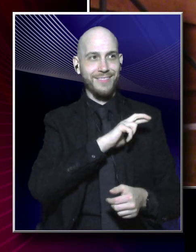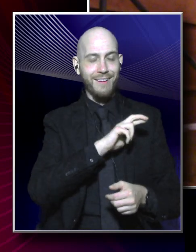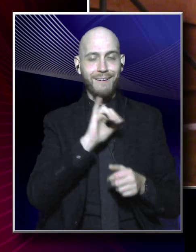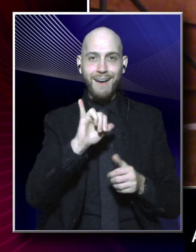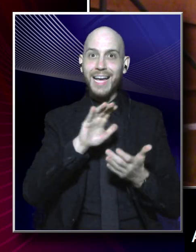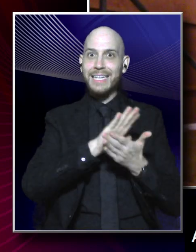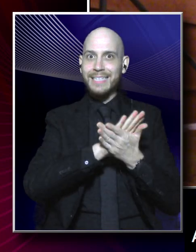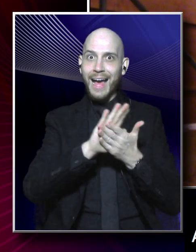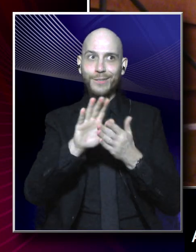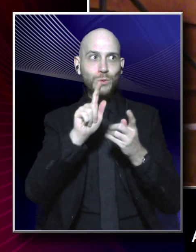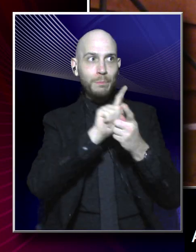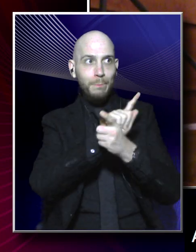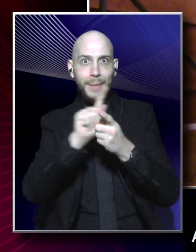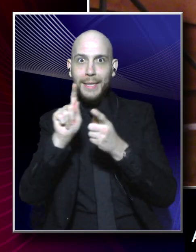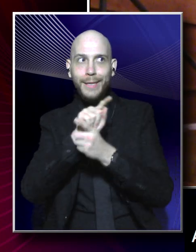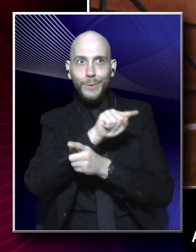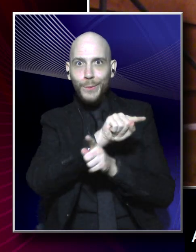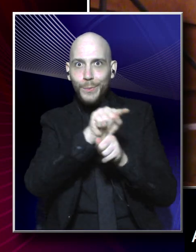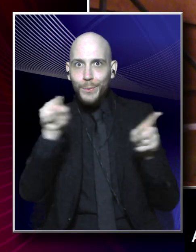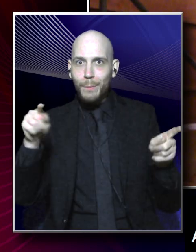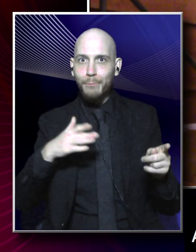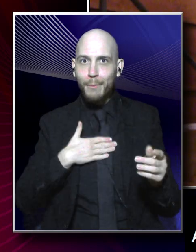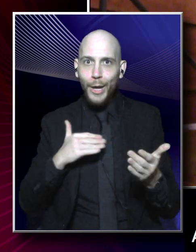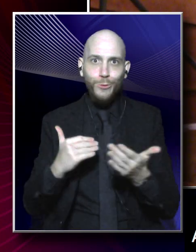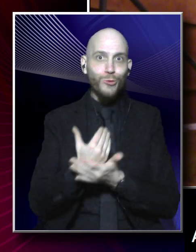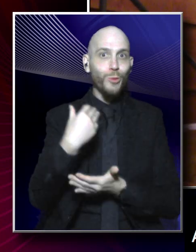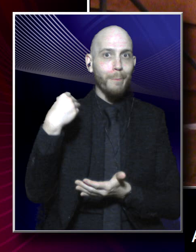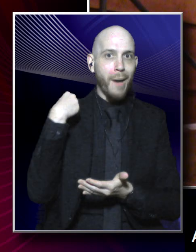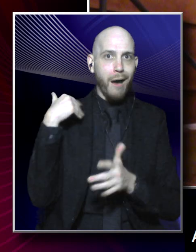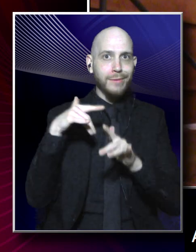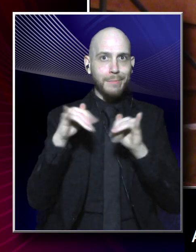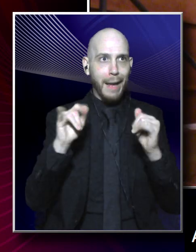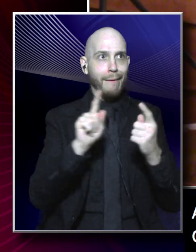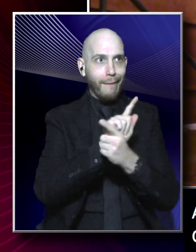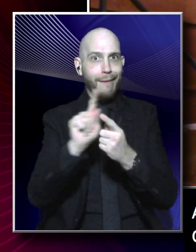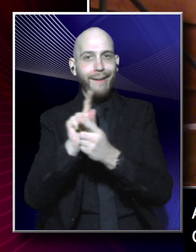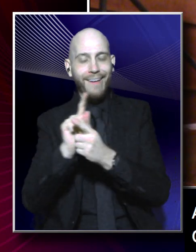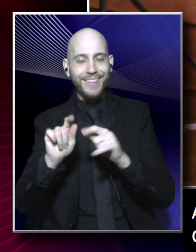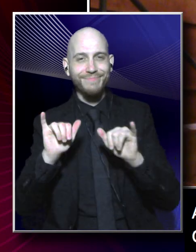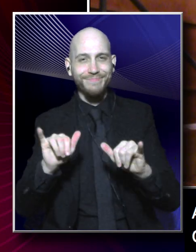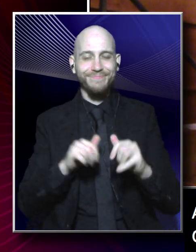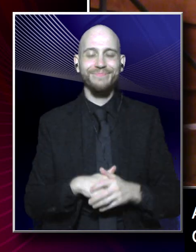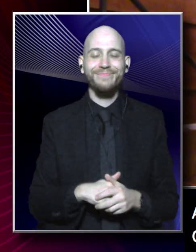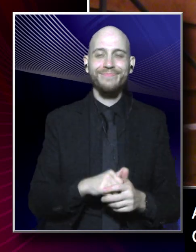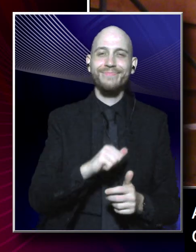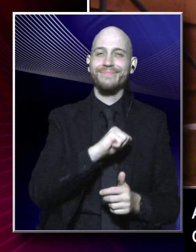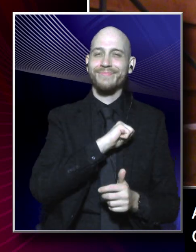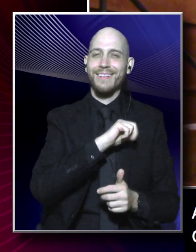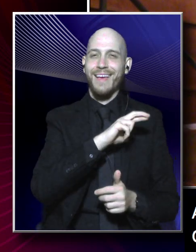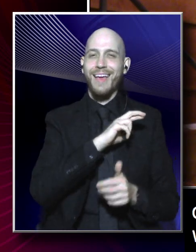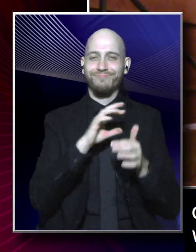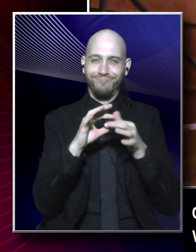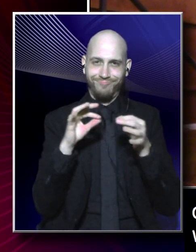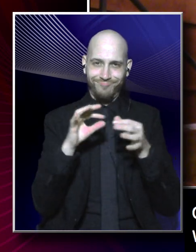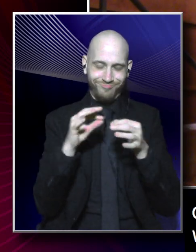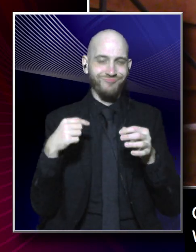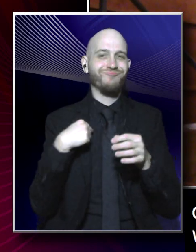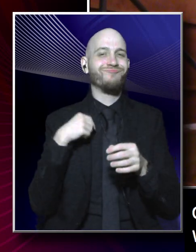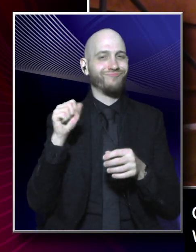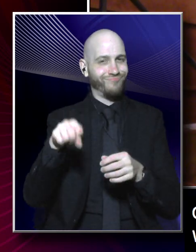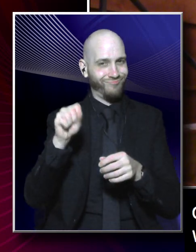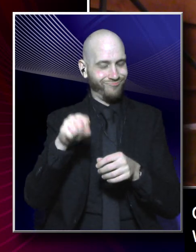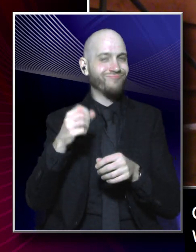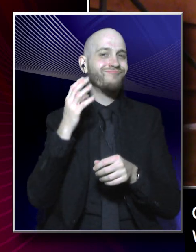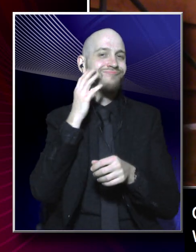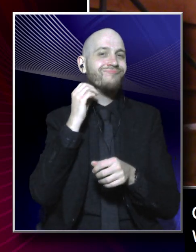at once. As Annette said, I do have experience working with the population that ASDB